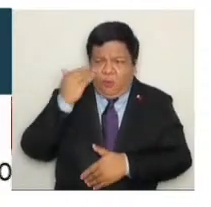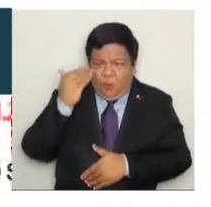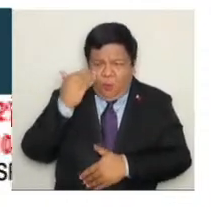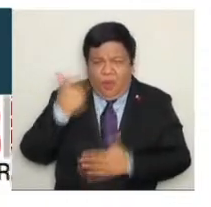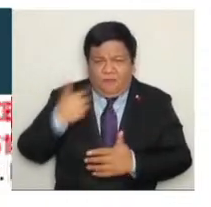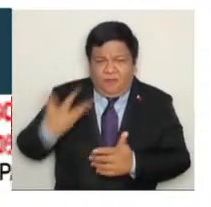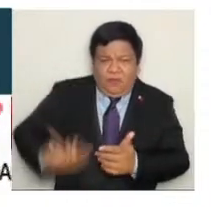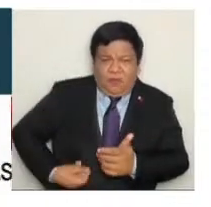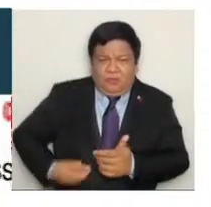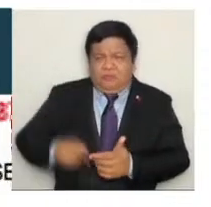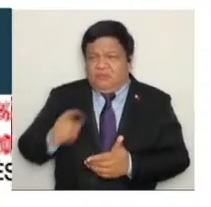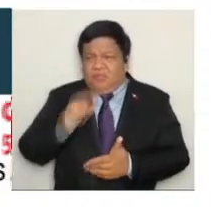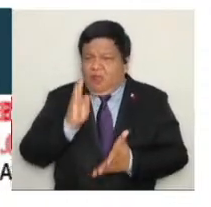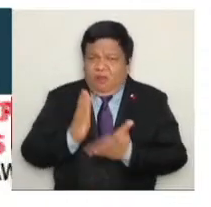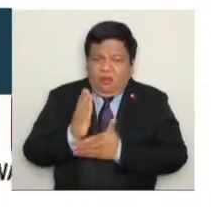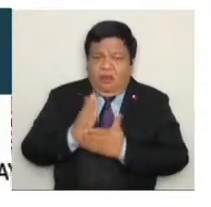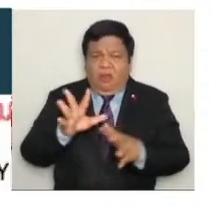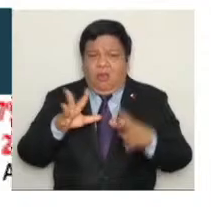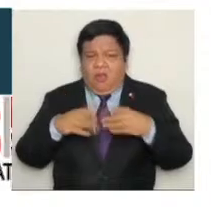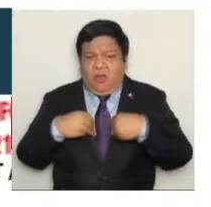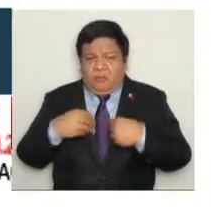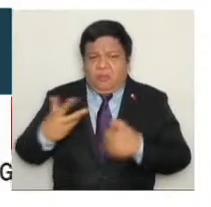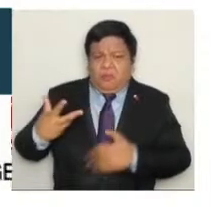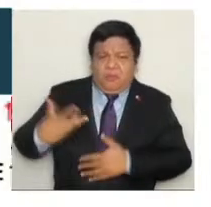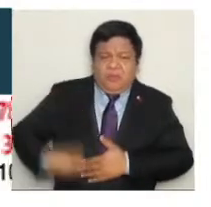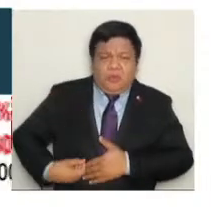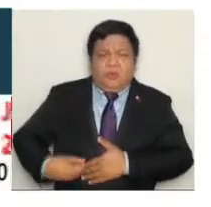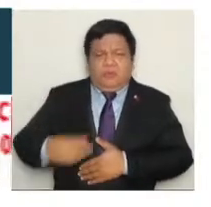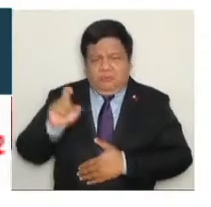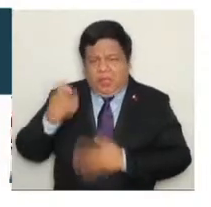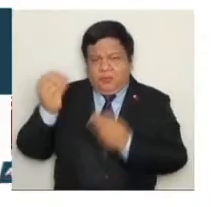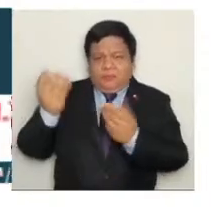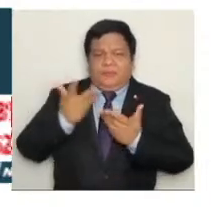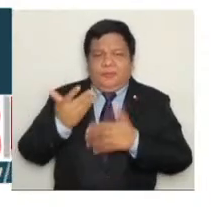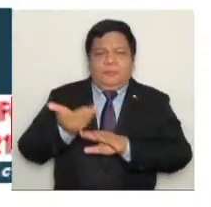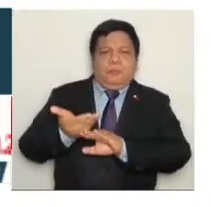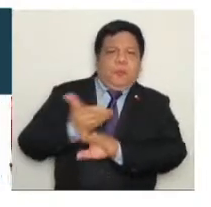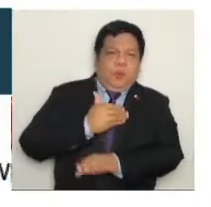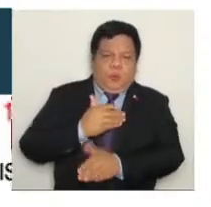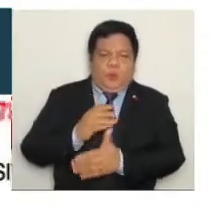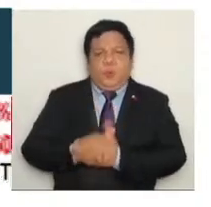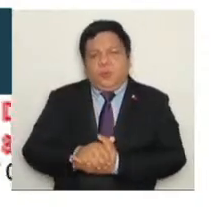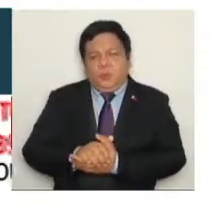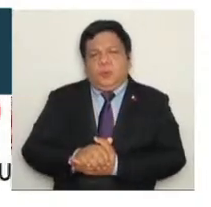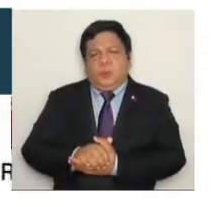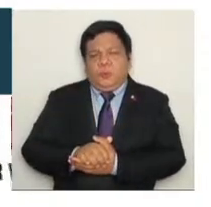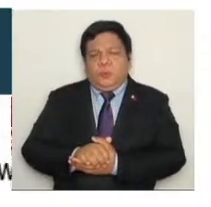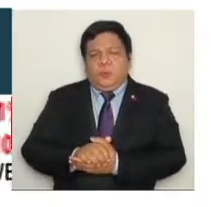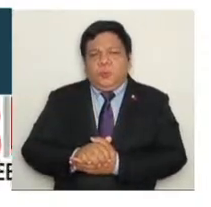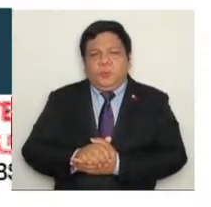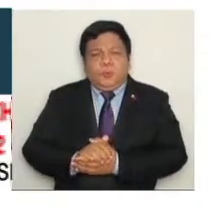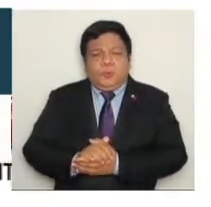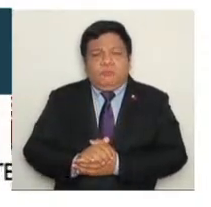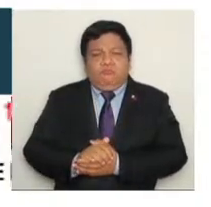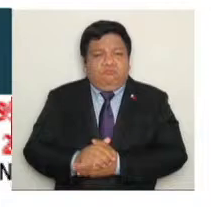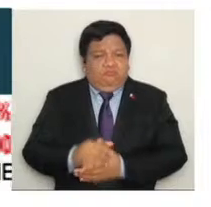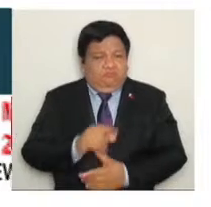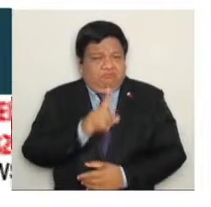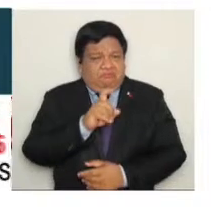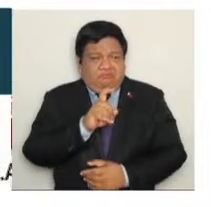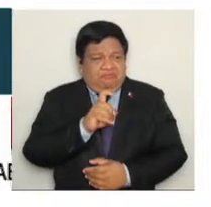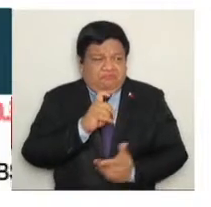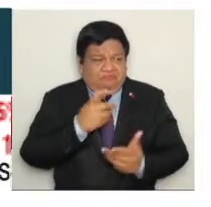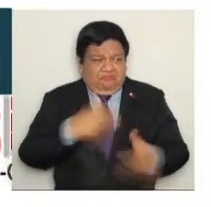have tolerated these instances of corruption, he should have told him earlier. Hmm. And is there no turning back from